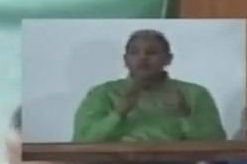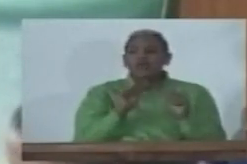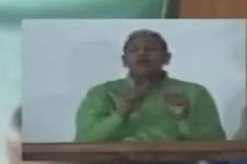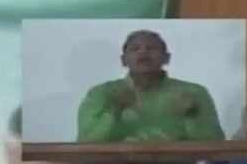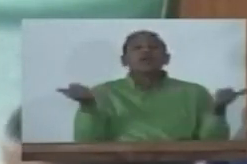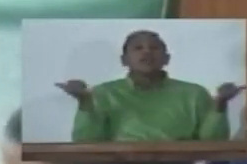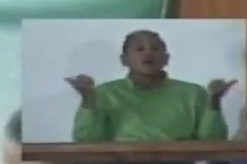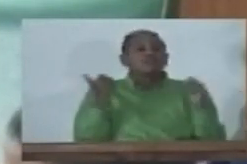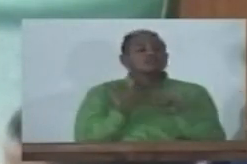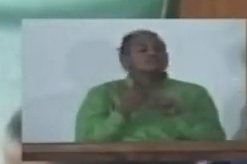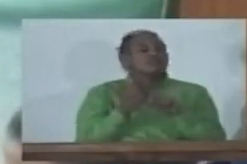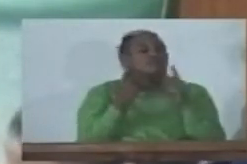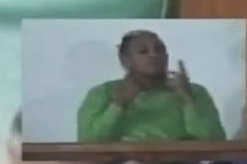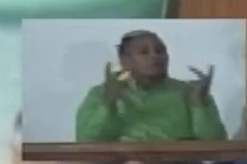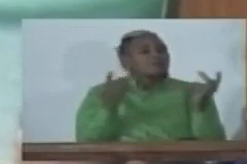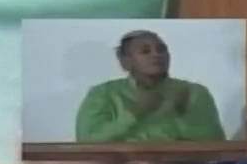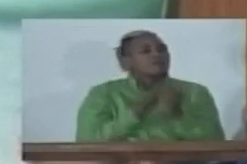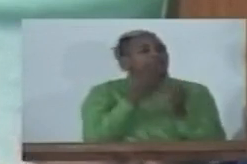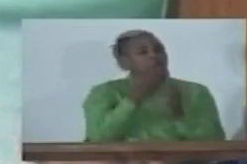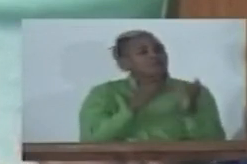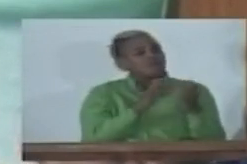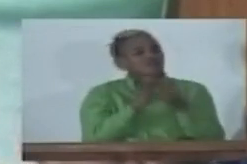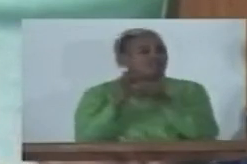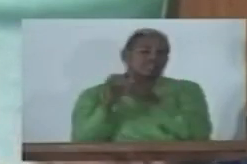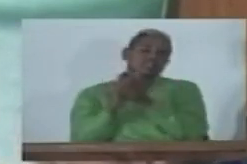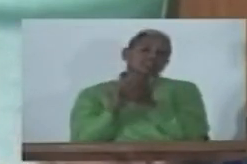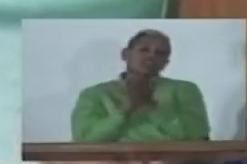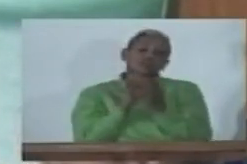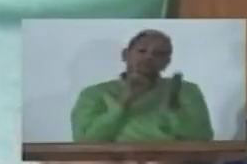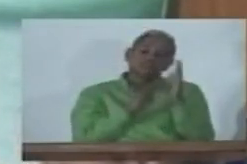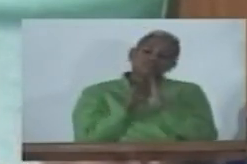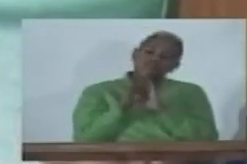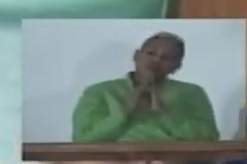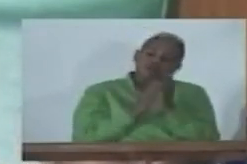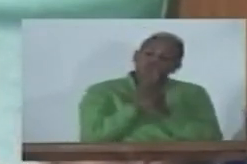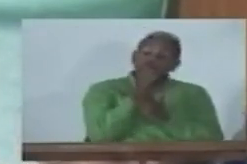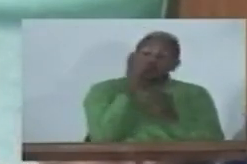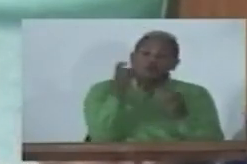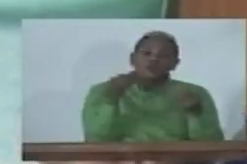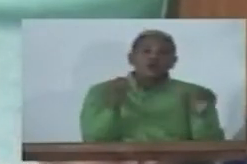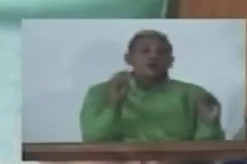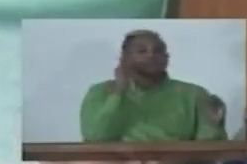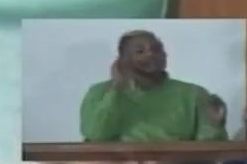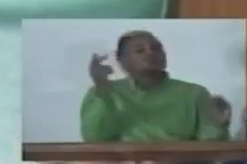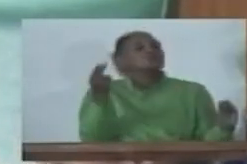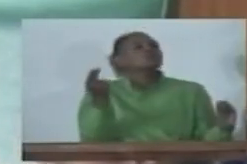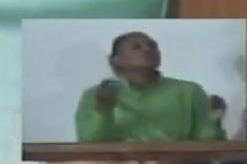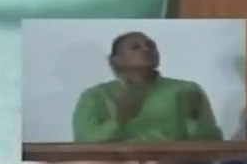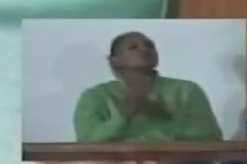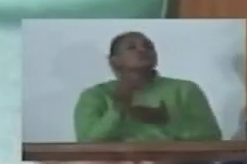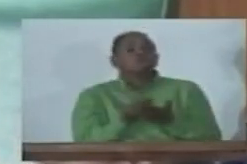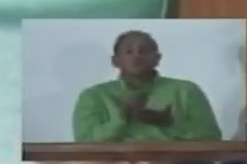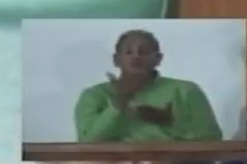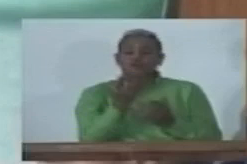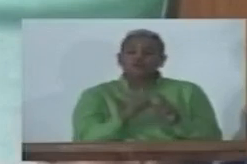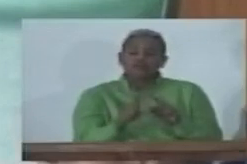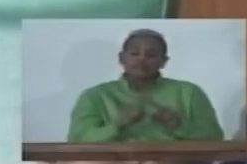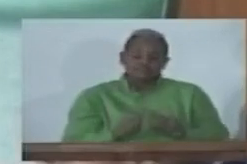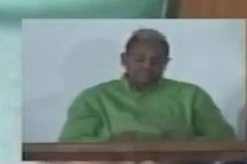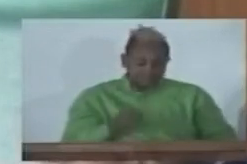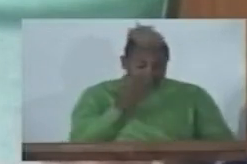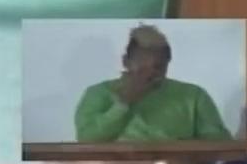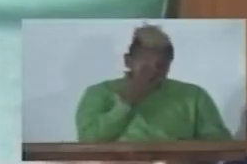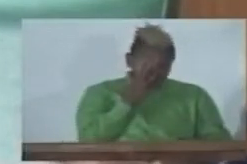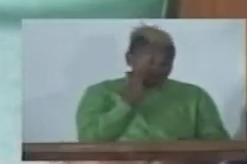other public procurement related documents developed by the office for use by procuring entities.